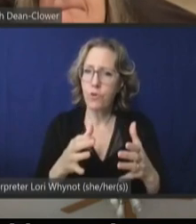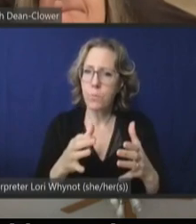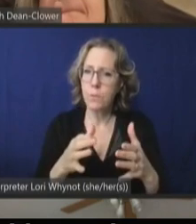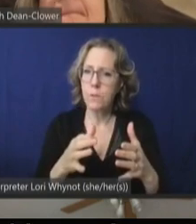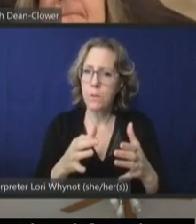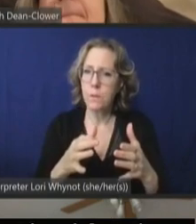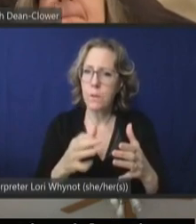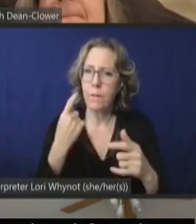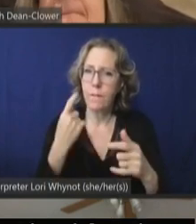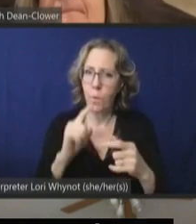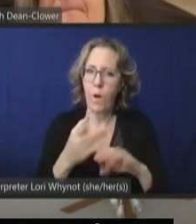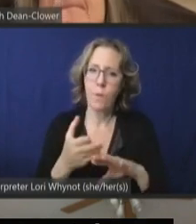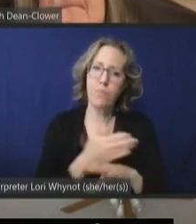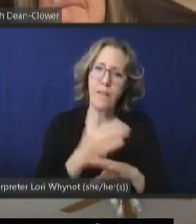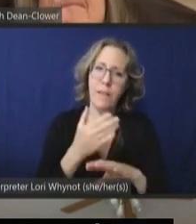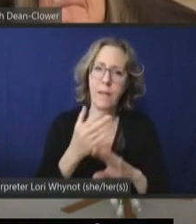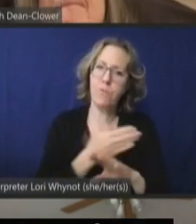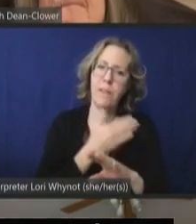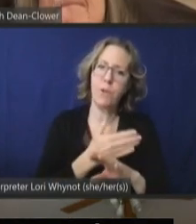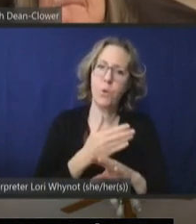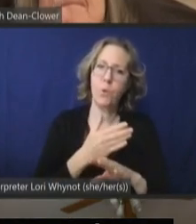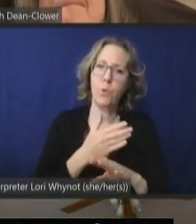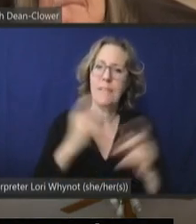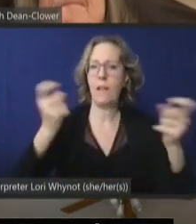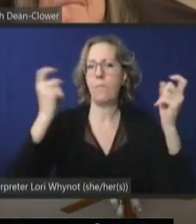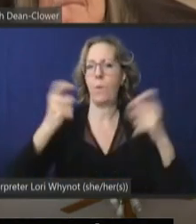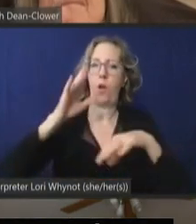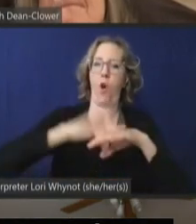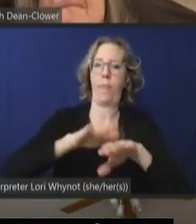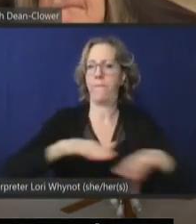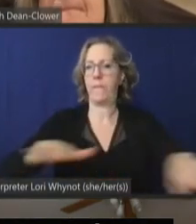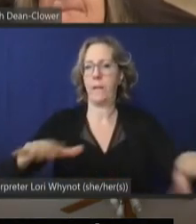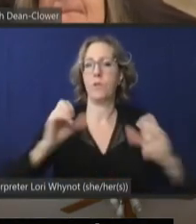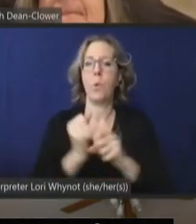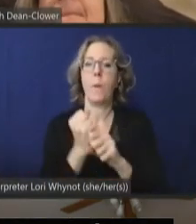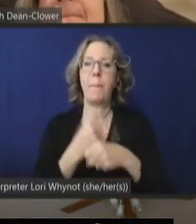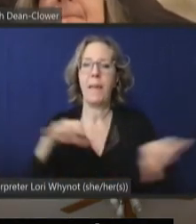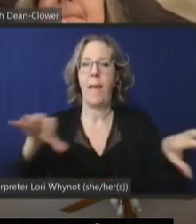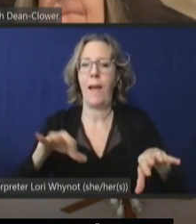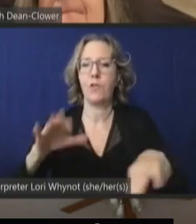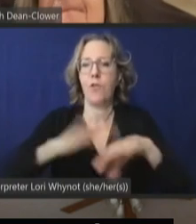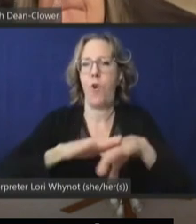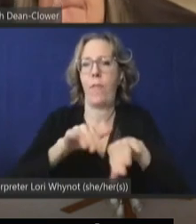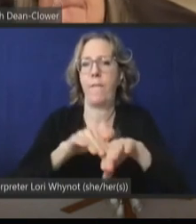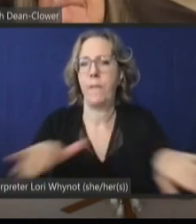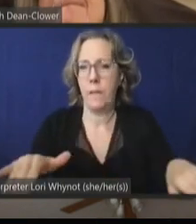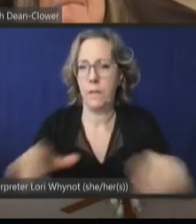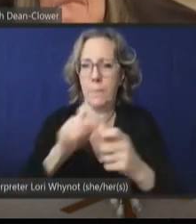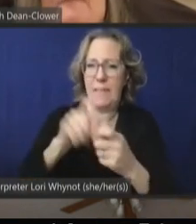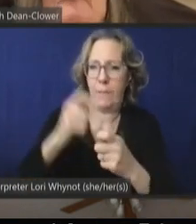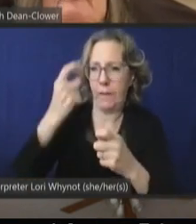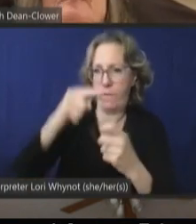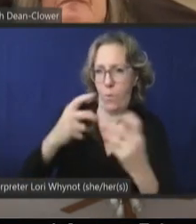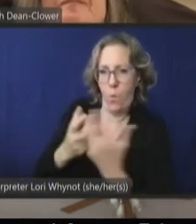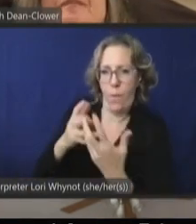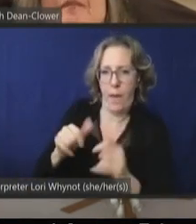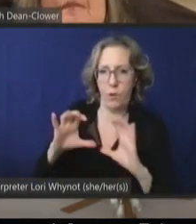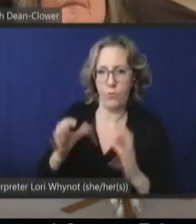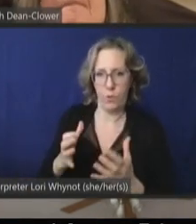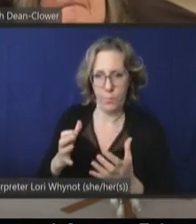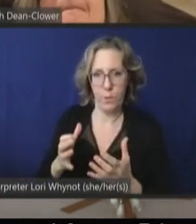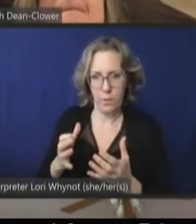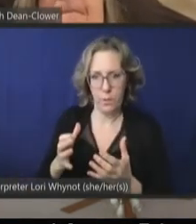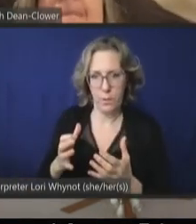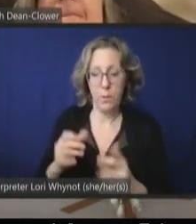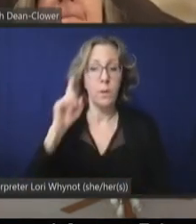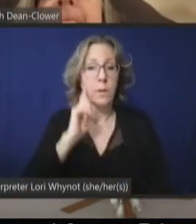ceremony on the field. So creating some action and awareness specifically with these groups. Deaf and